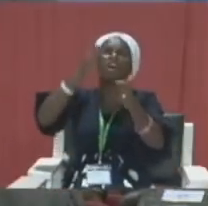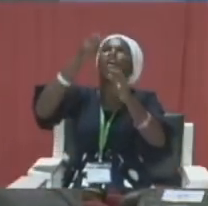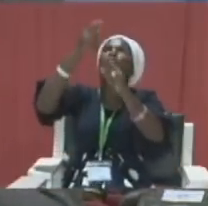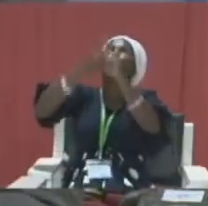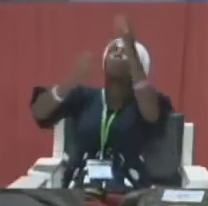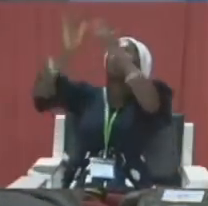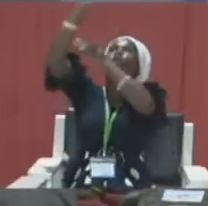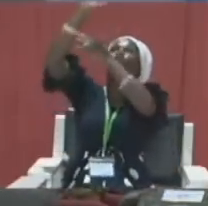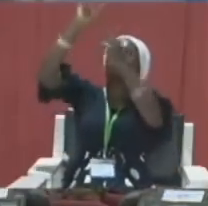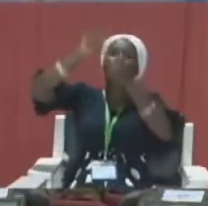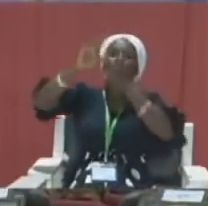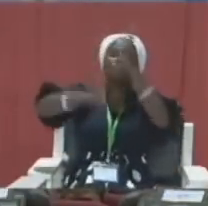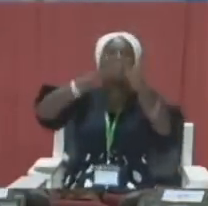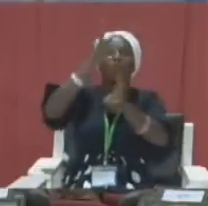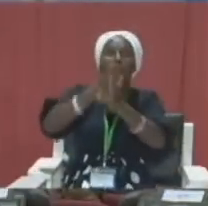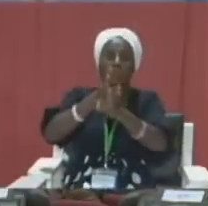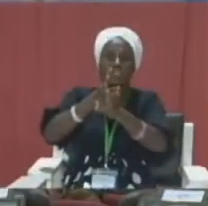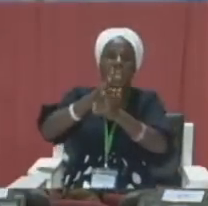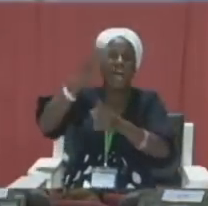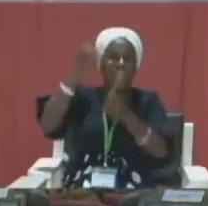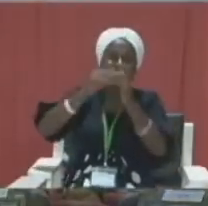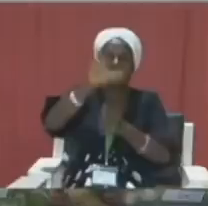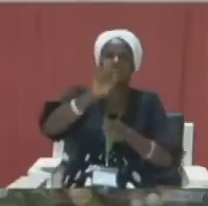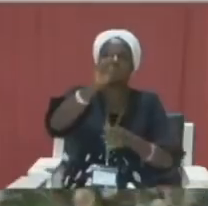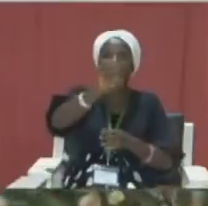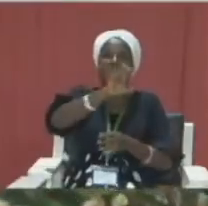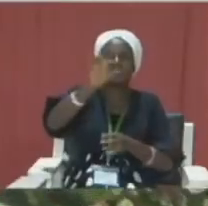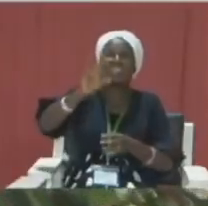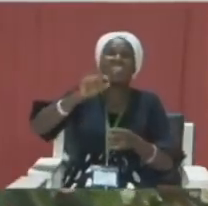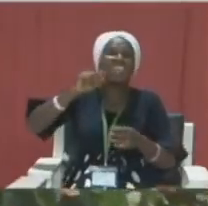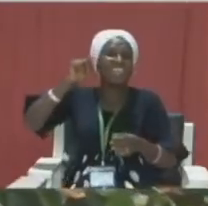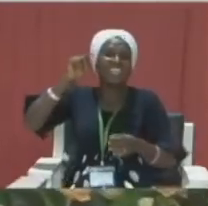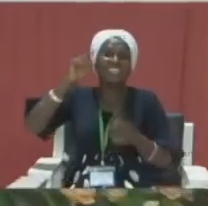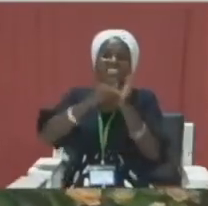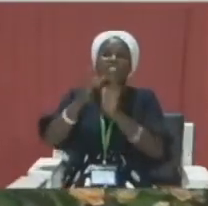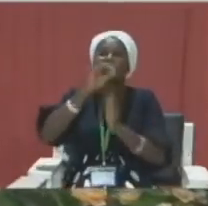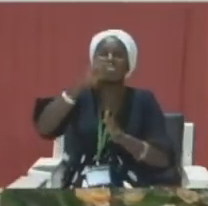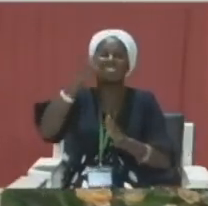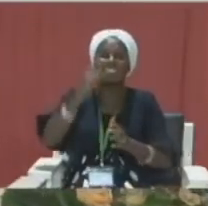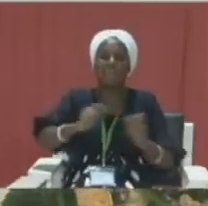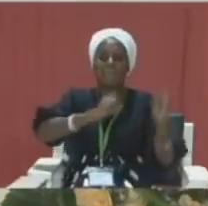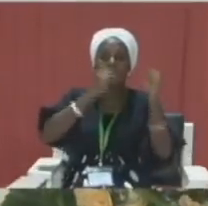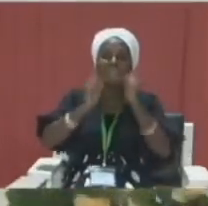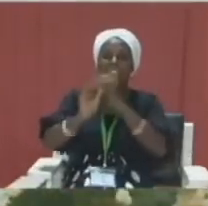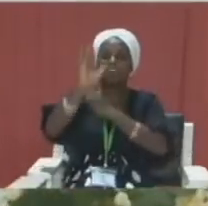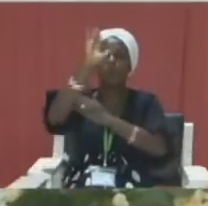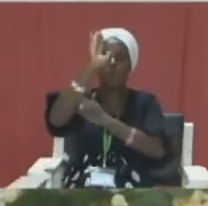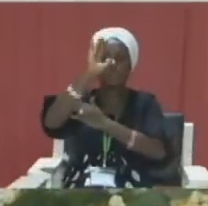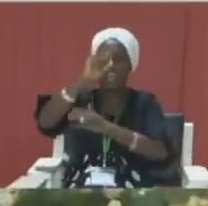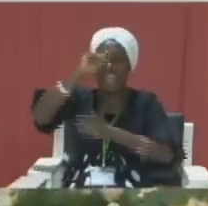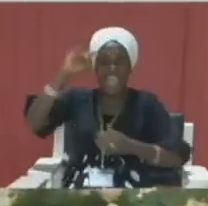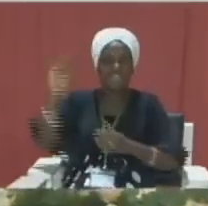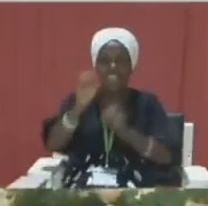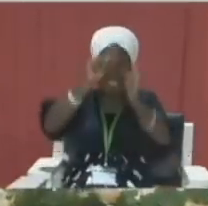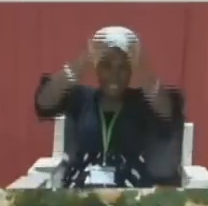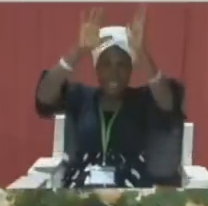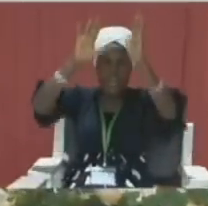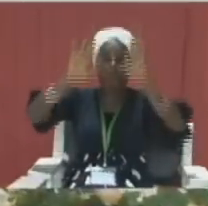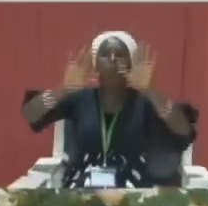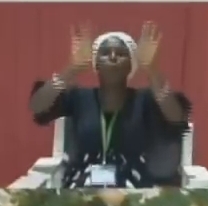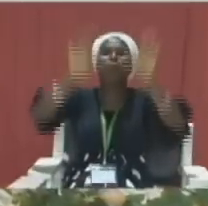world. He is called the Mighty God, Everlasting Father, Wonderful and